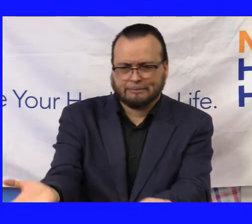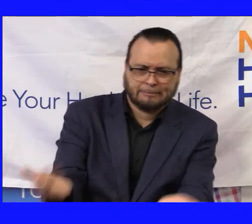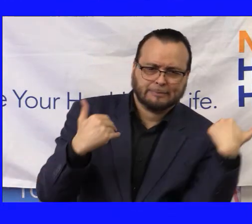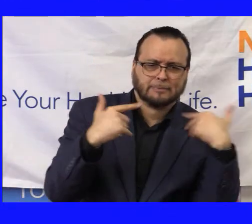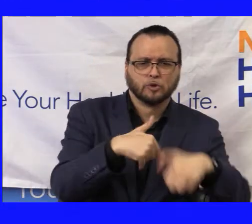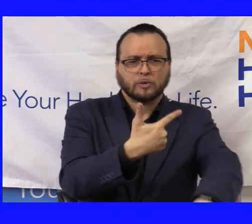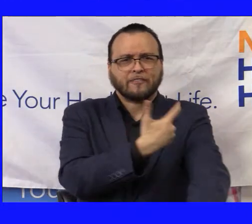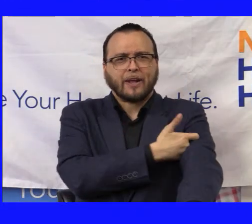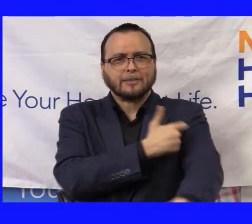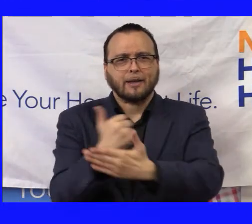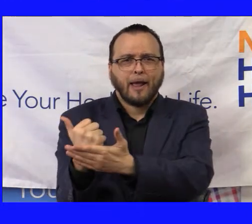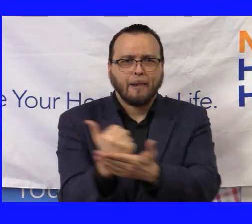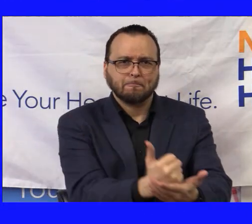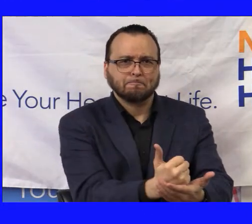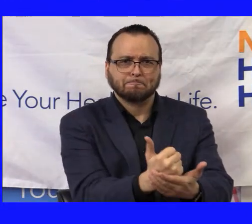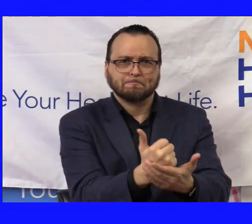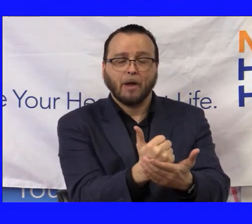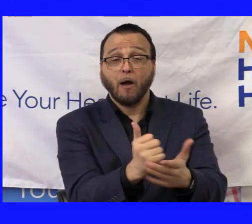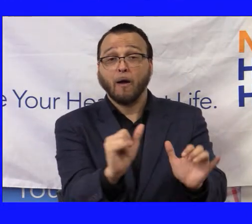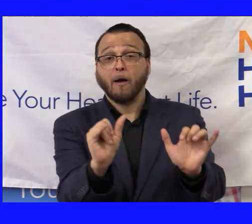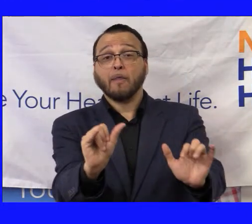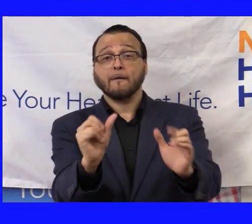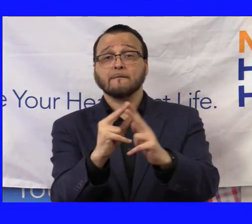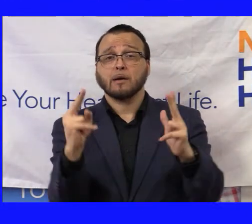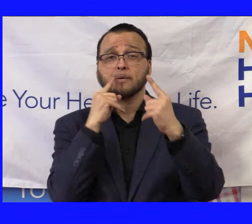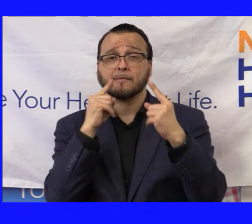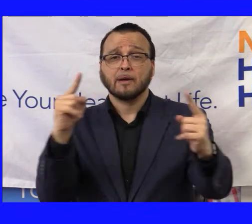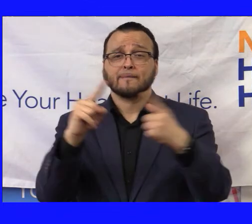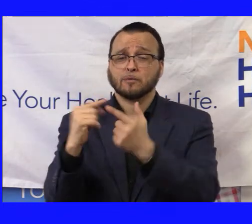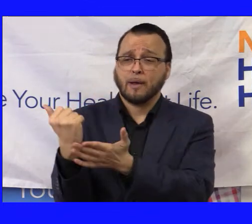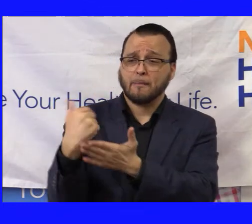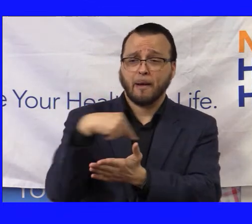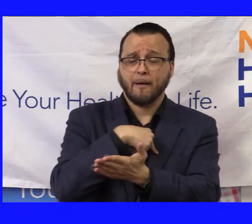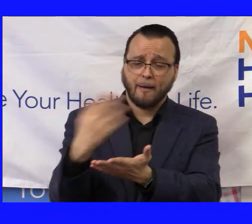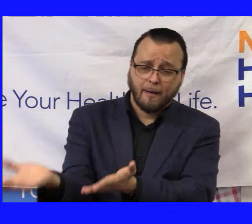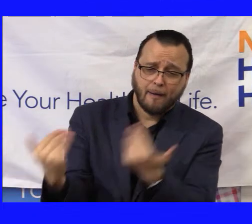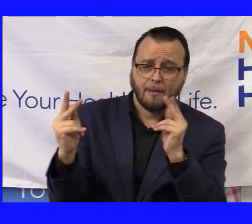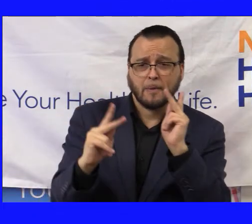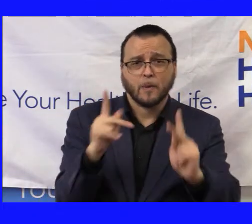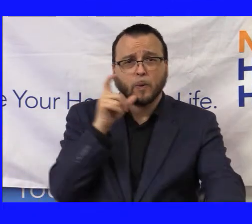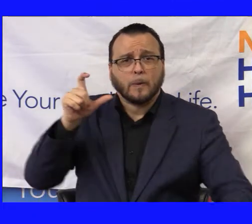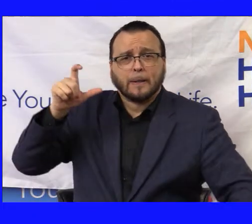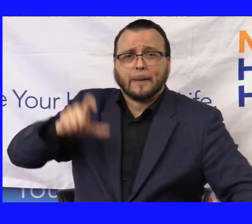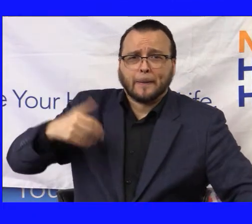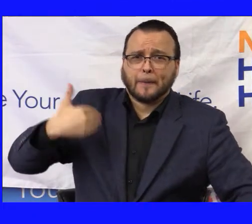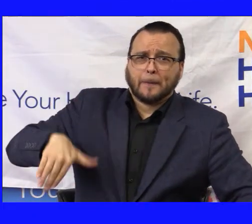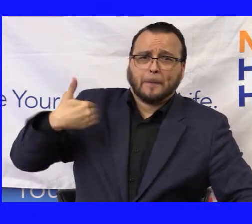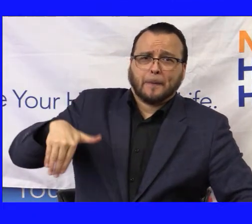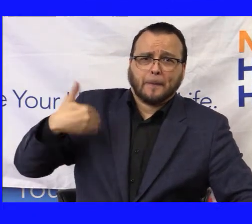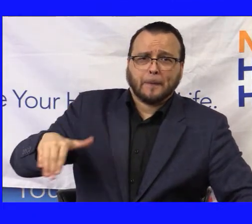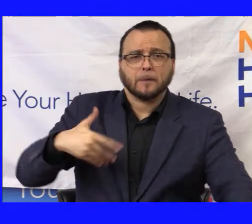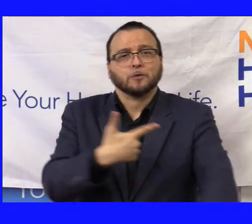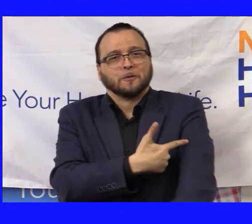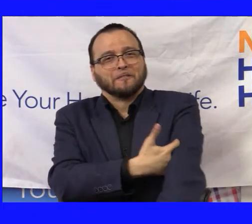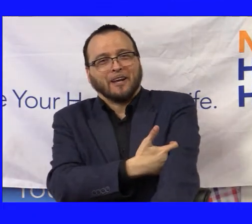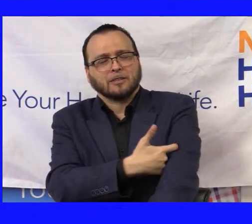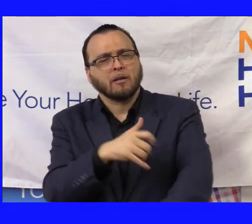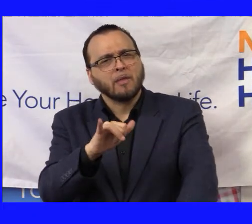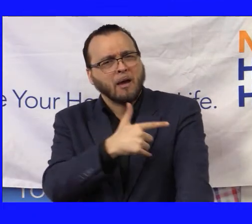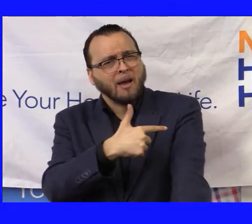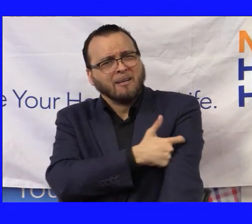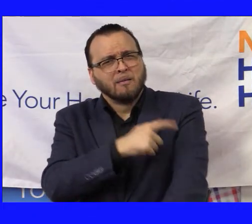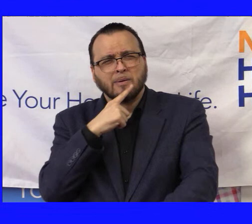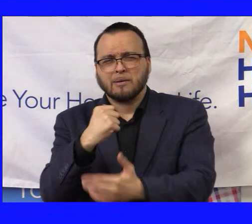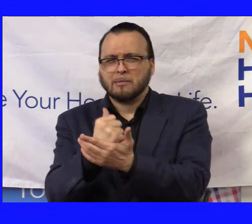And it's been very, very effective in allowing us to get the most vulnerable New Yorkers vaccinated, which is so important to keeping our city safe and saving